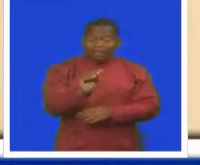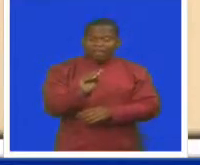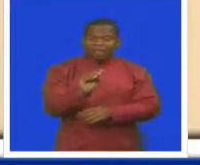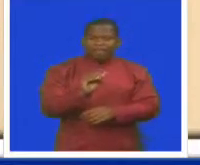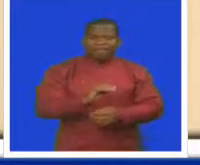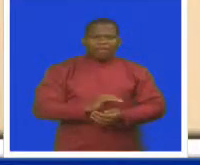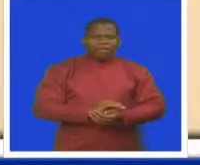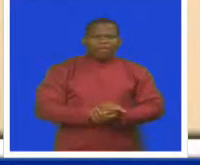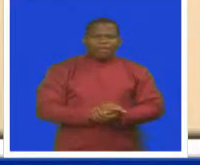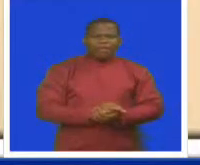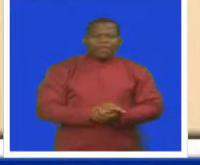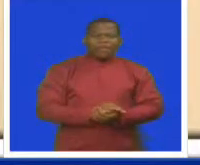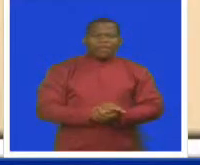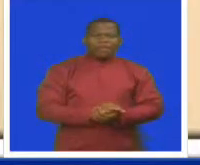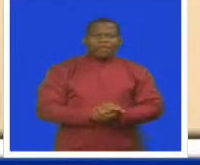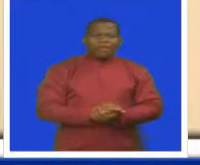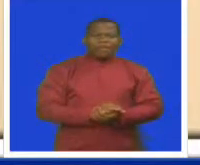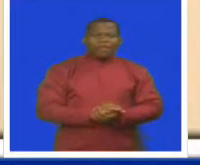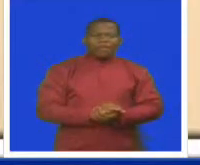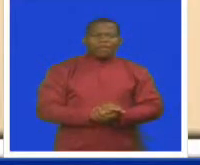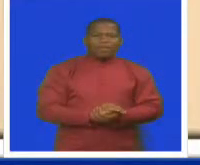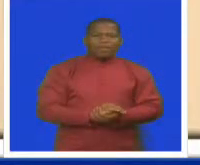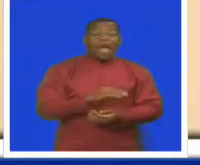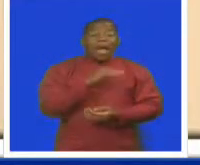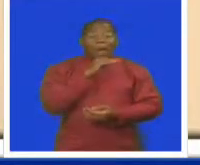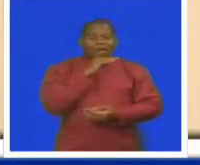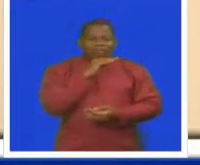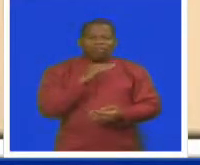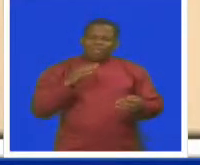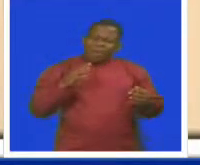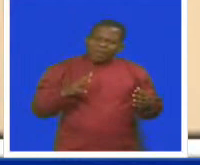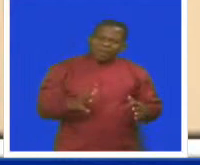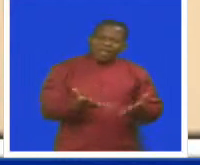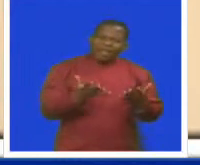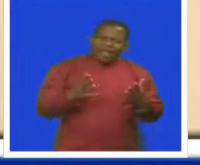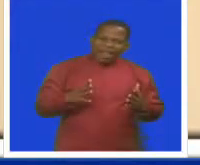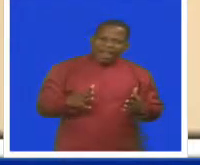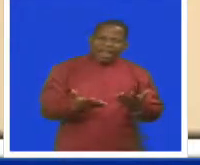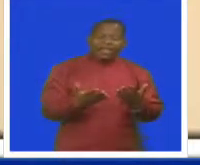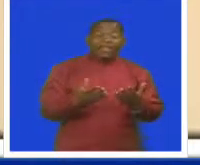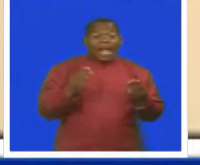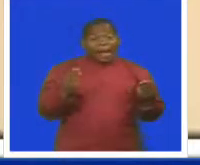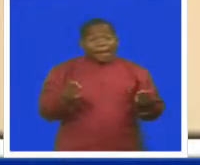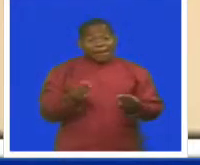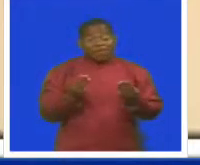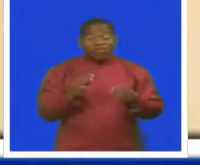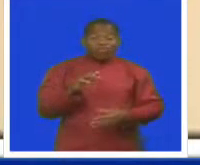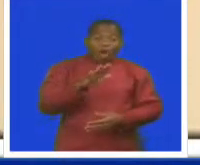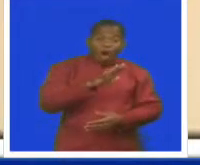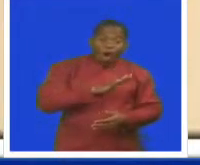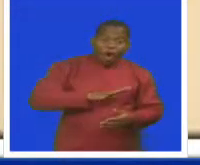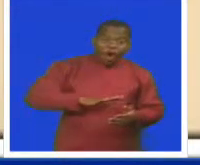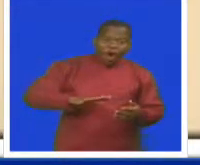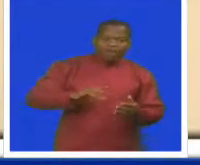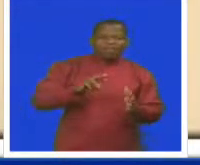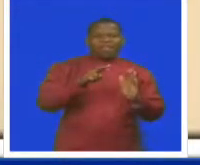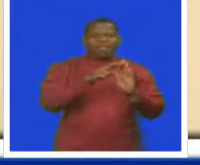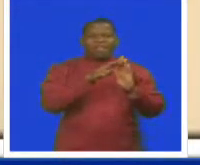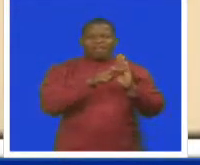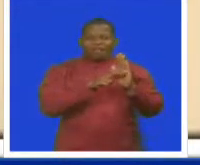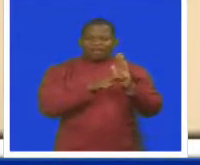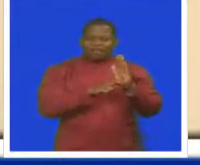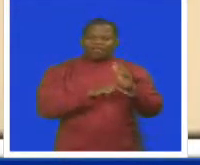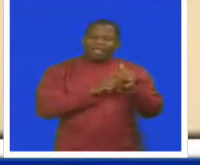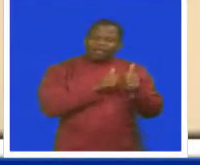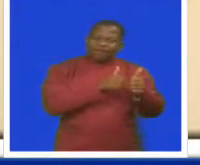there, and we are really urging everyone to follow the guidelines, and this will also help us